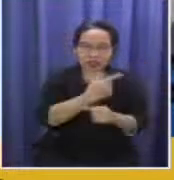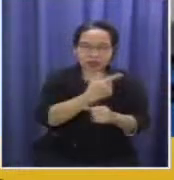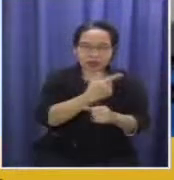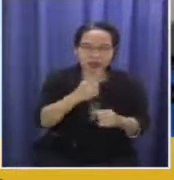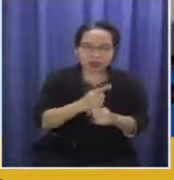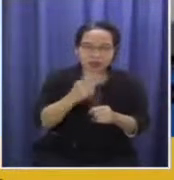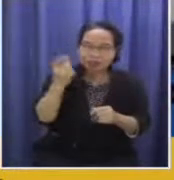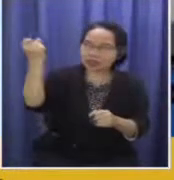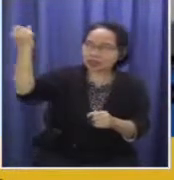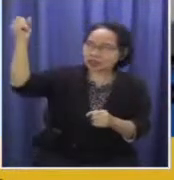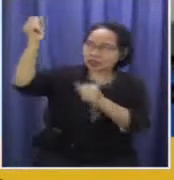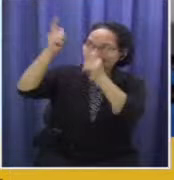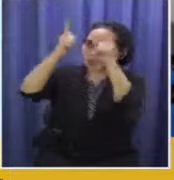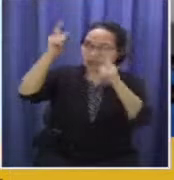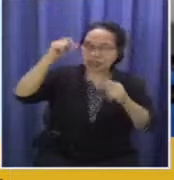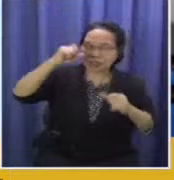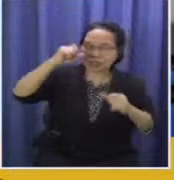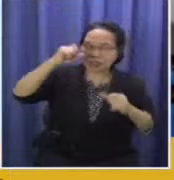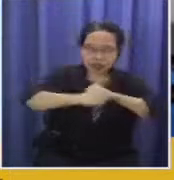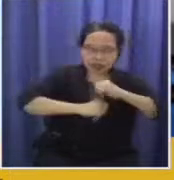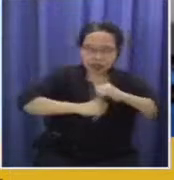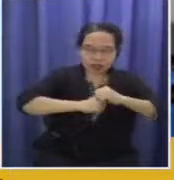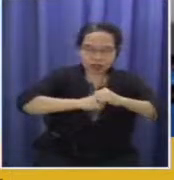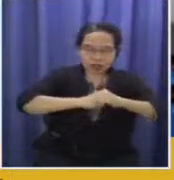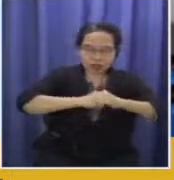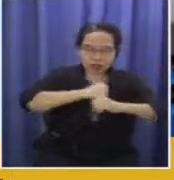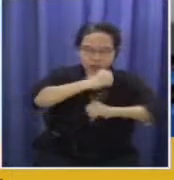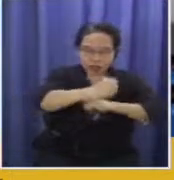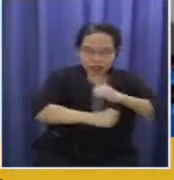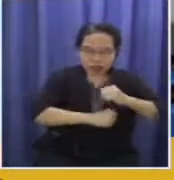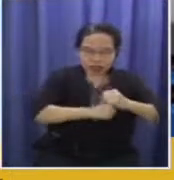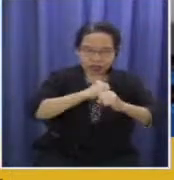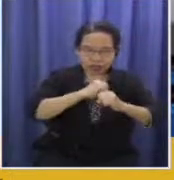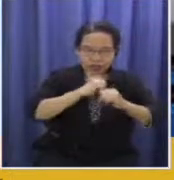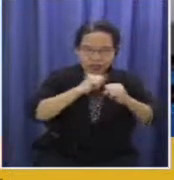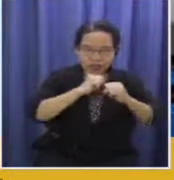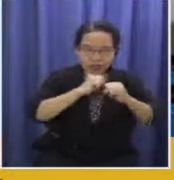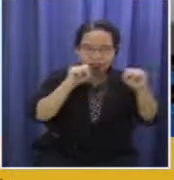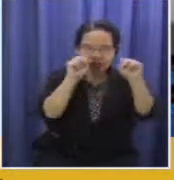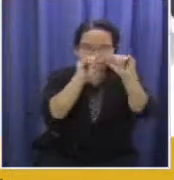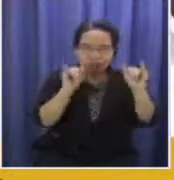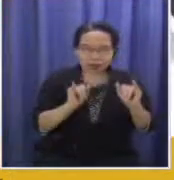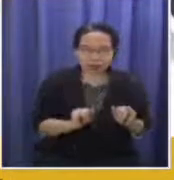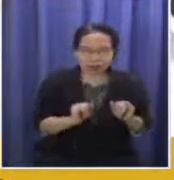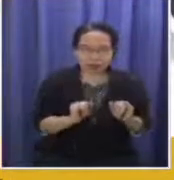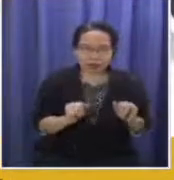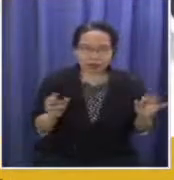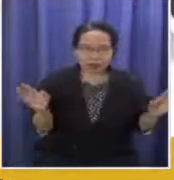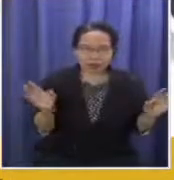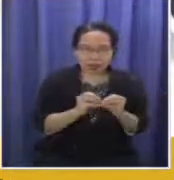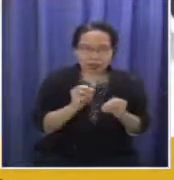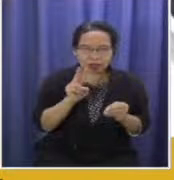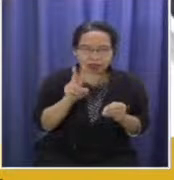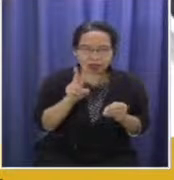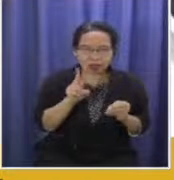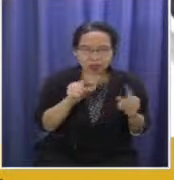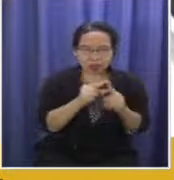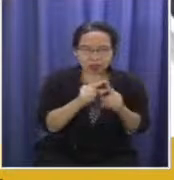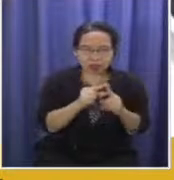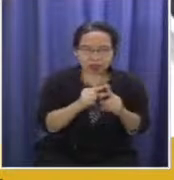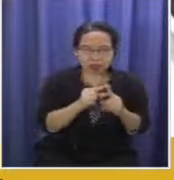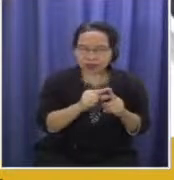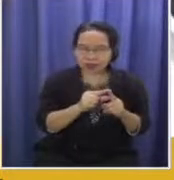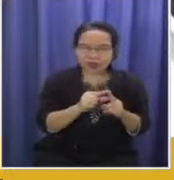star in the solar system. So, to add 2 words which is